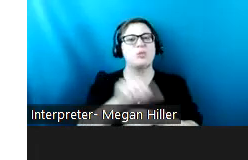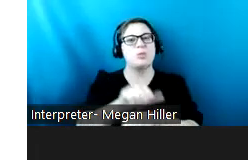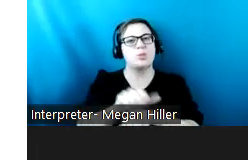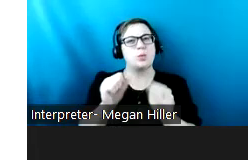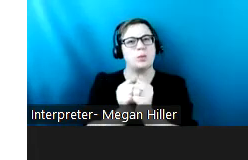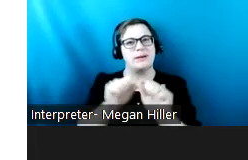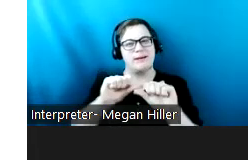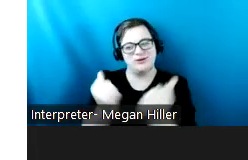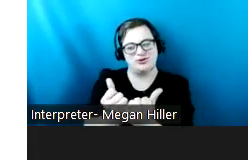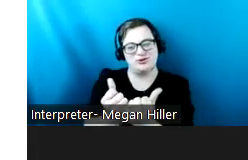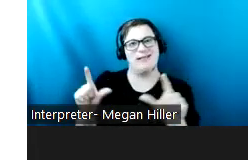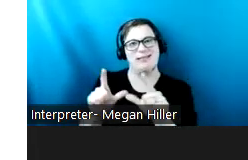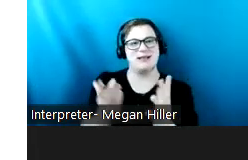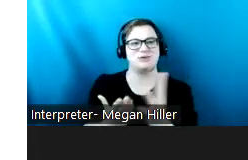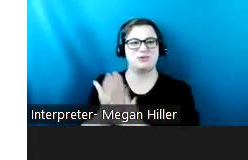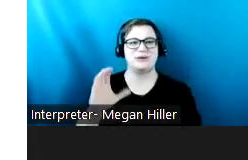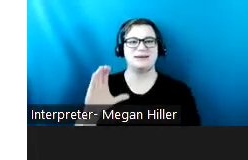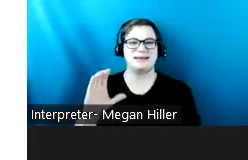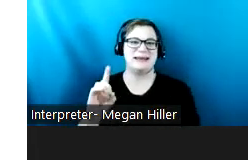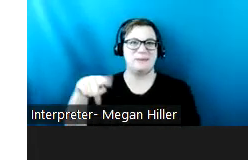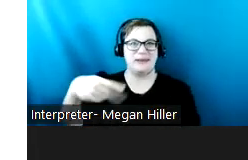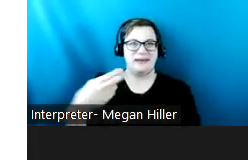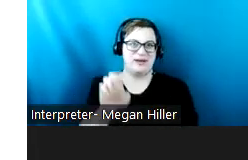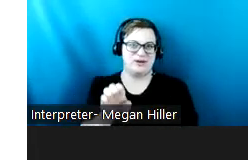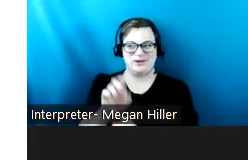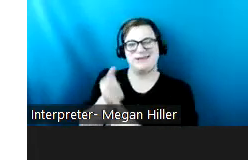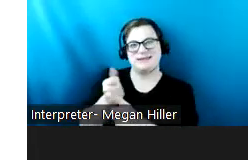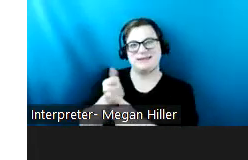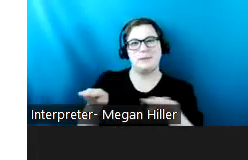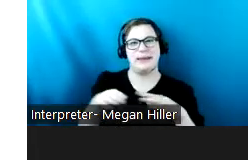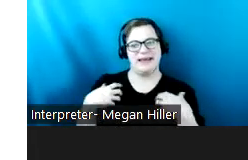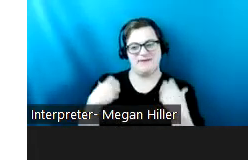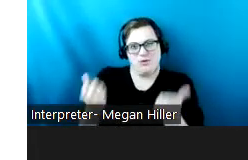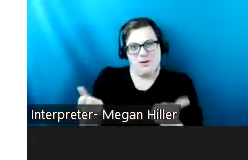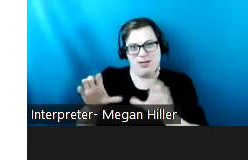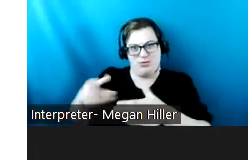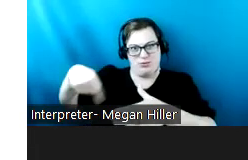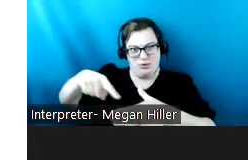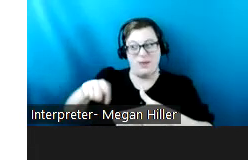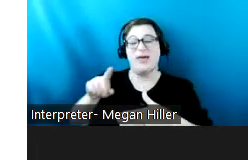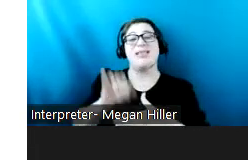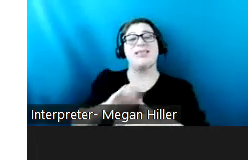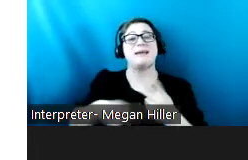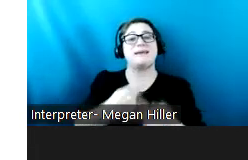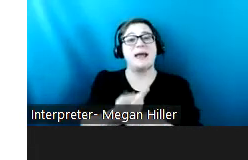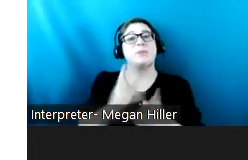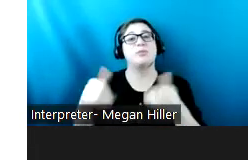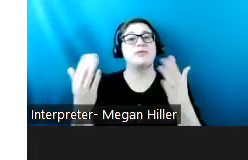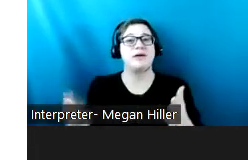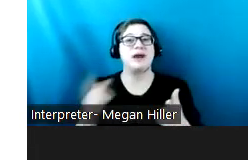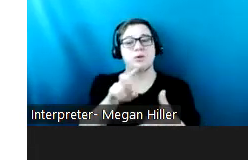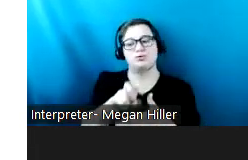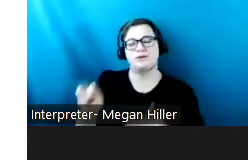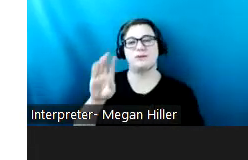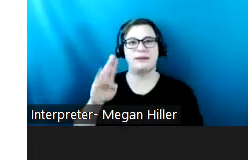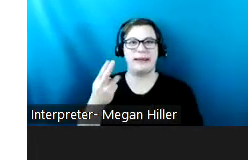through CDPHE as a behavioral health entity. Those types of providers will transfer to the BHA